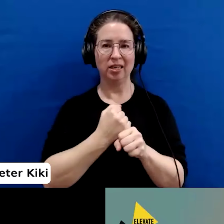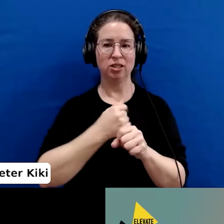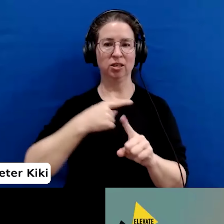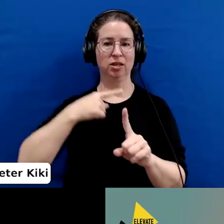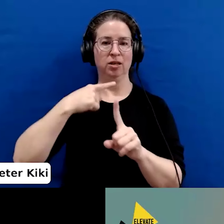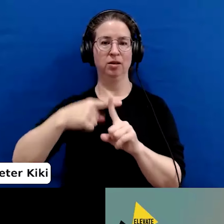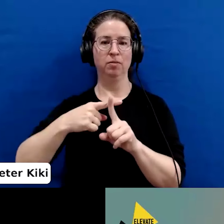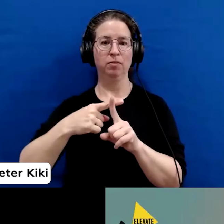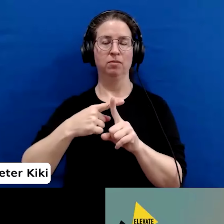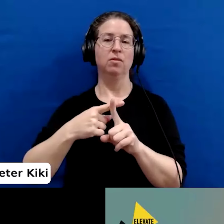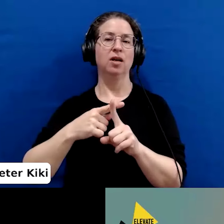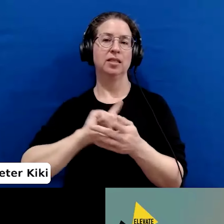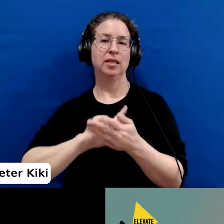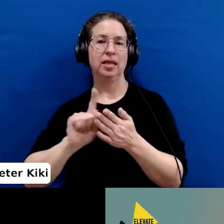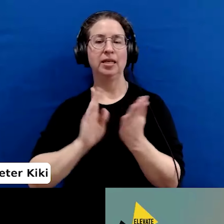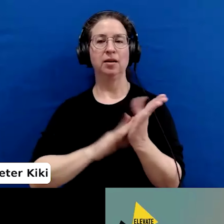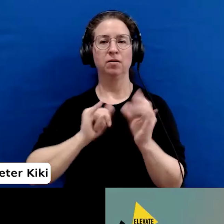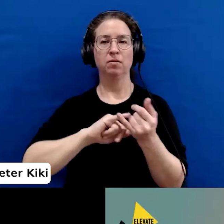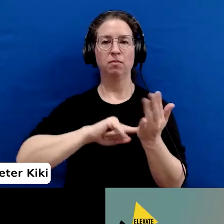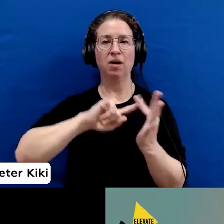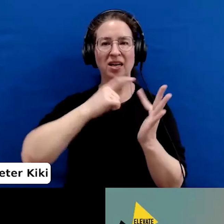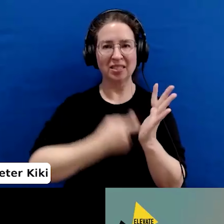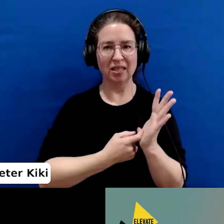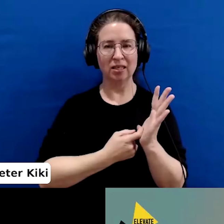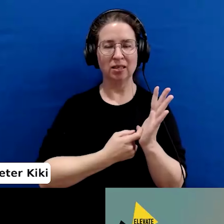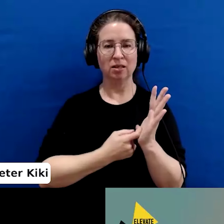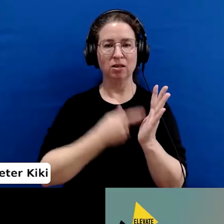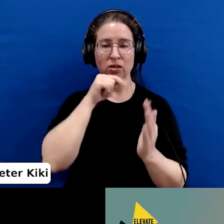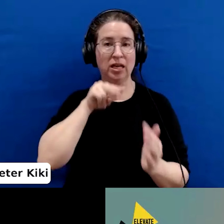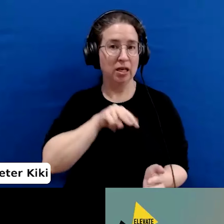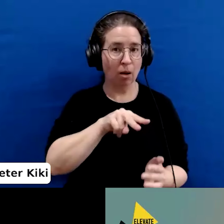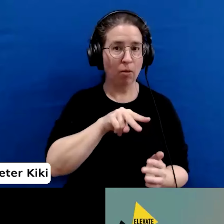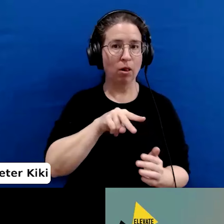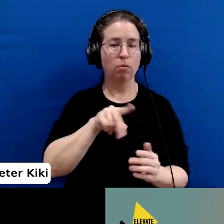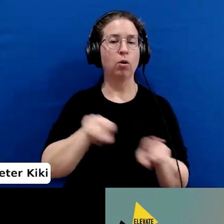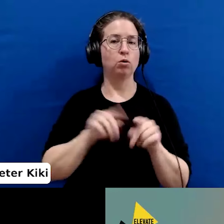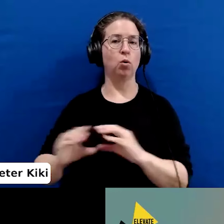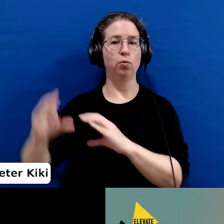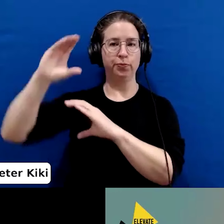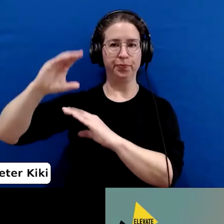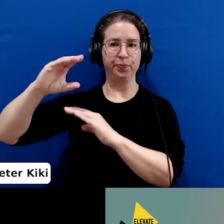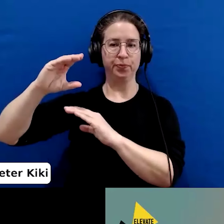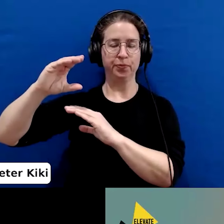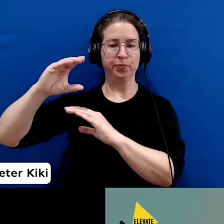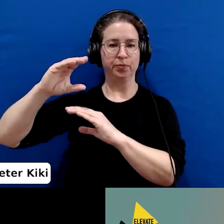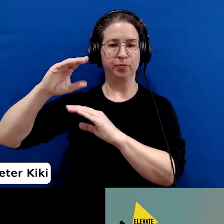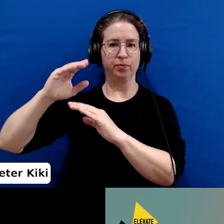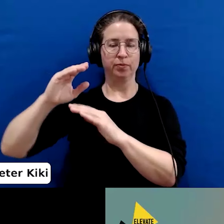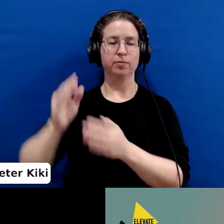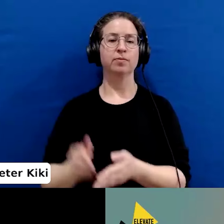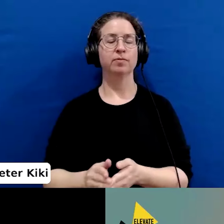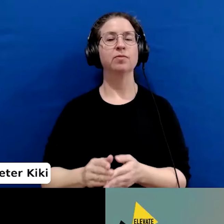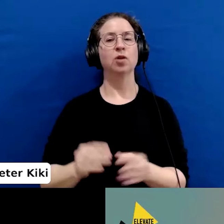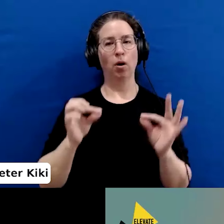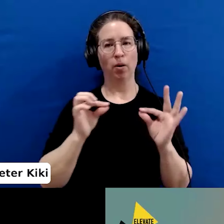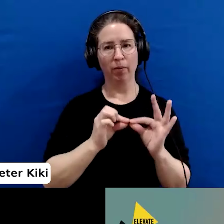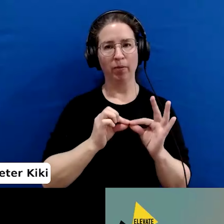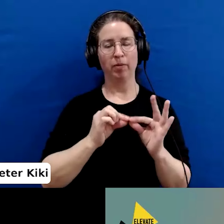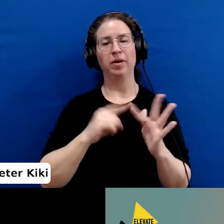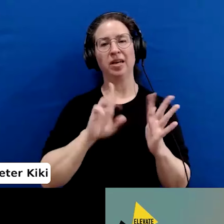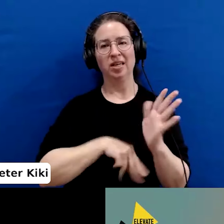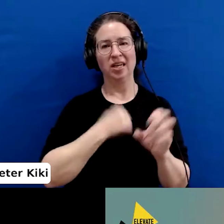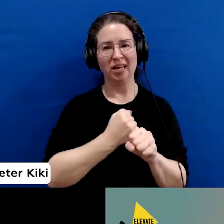double degrees, so a bachelor and a bachelor, and also vertical double, so a bachelor leading into a